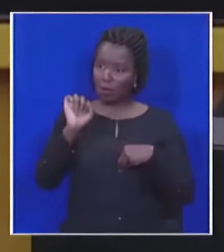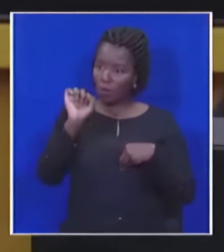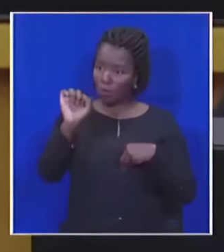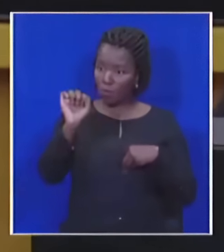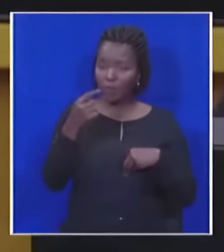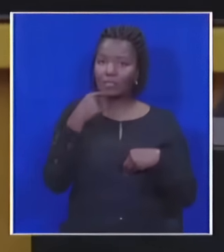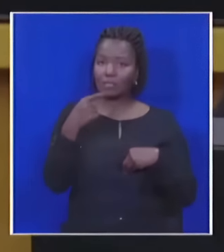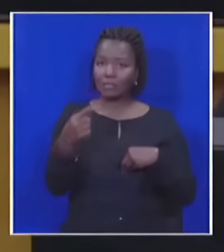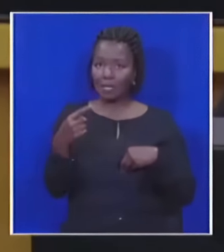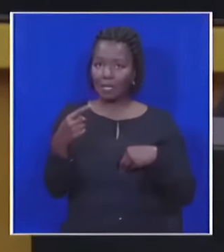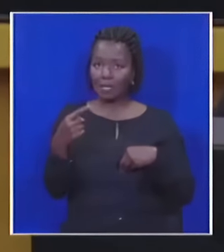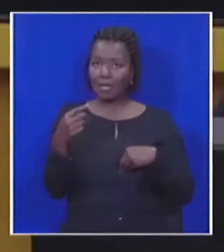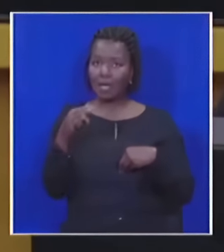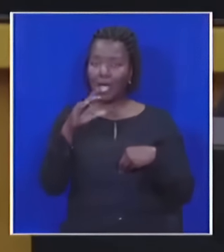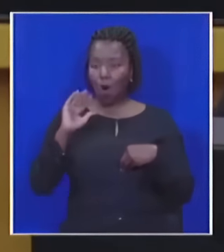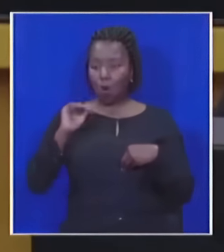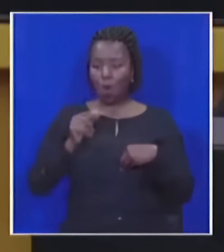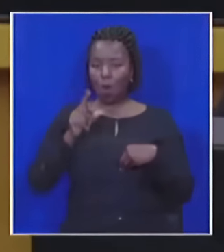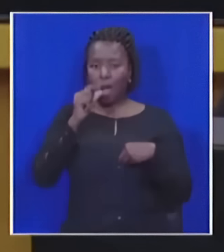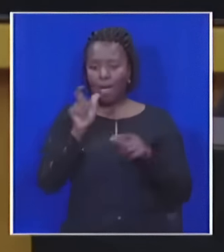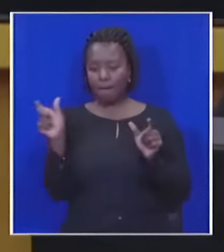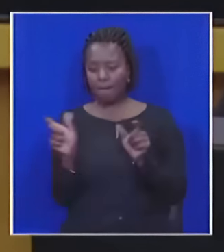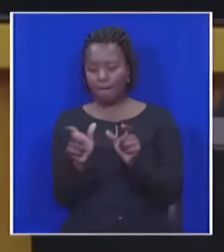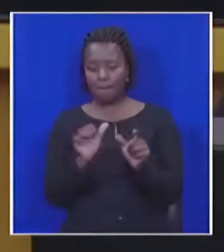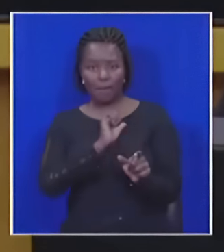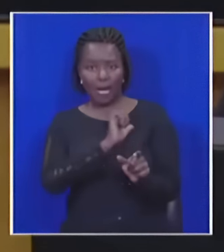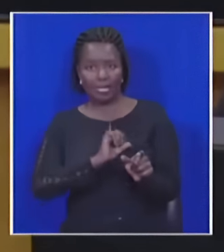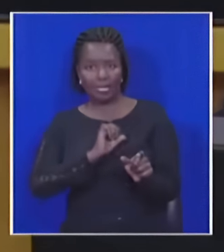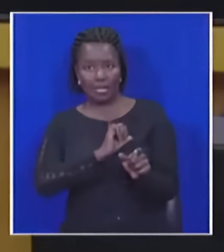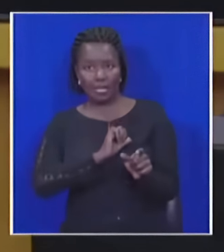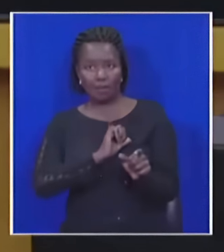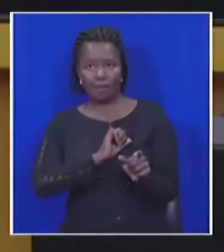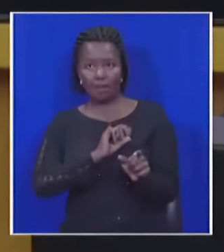a surname to a woman which does not belong to that